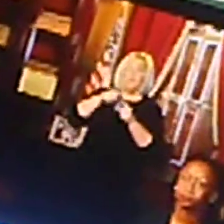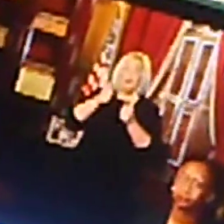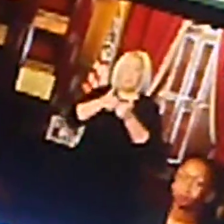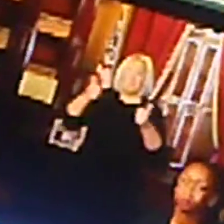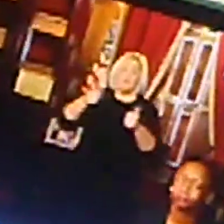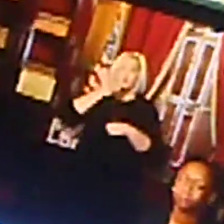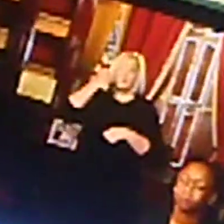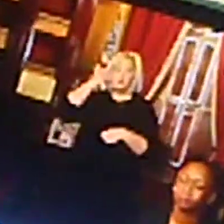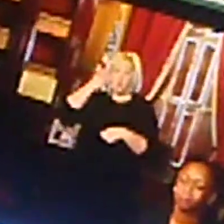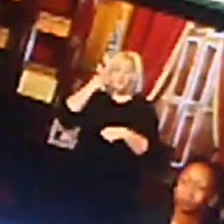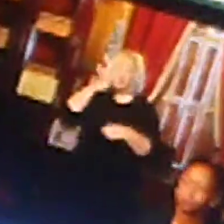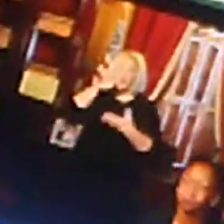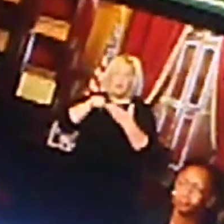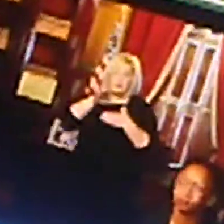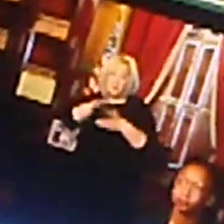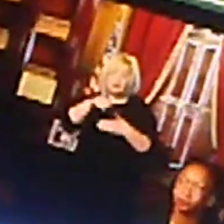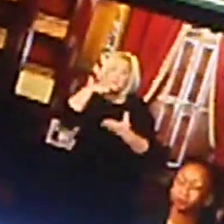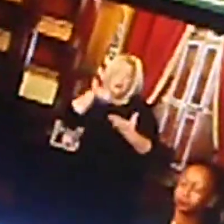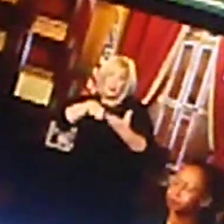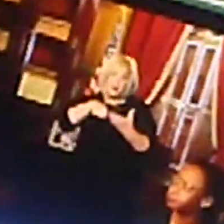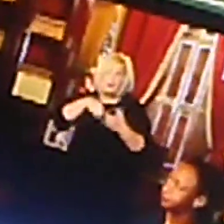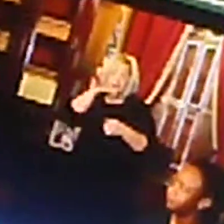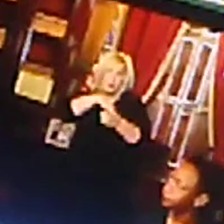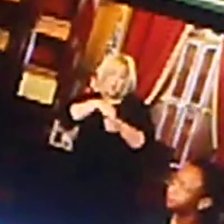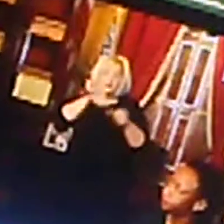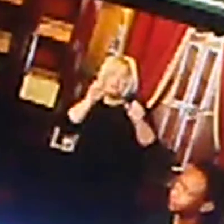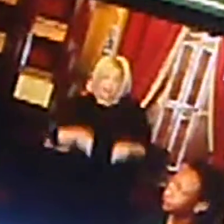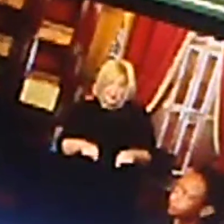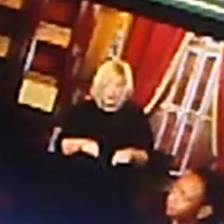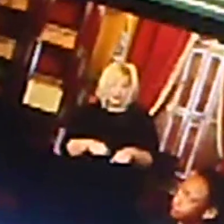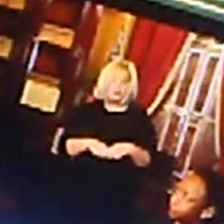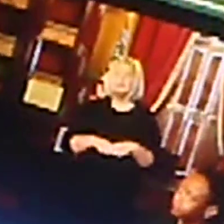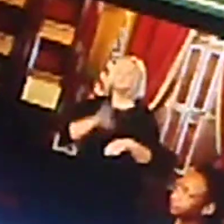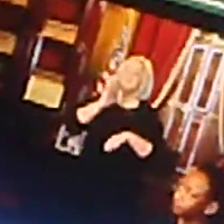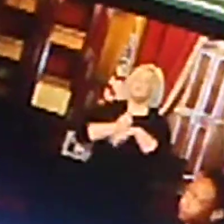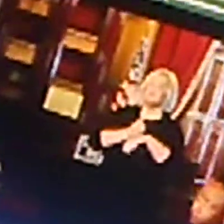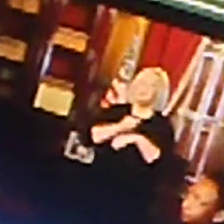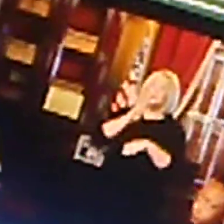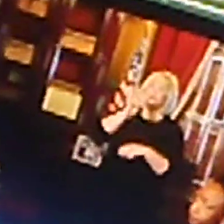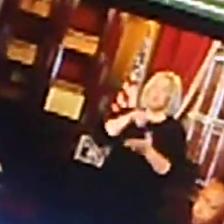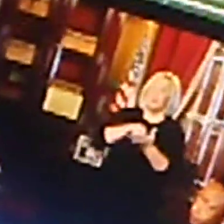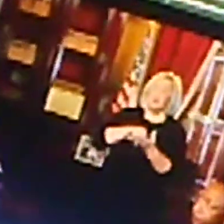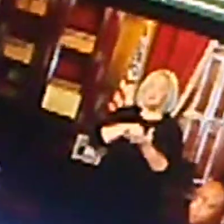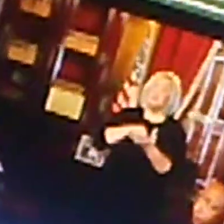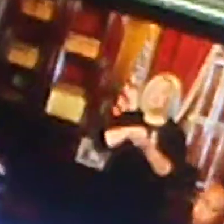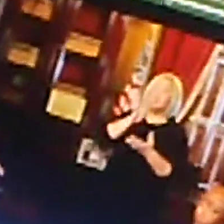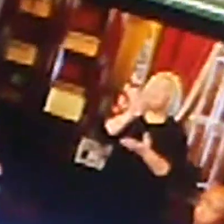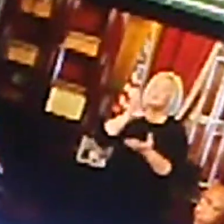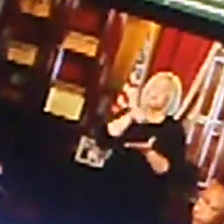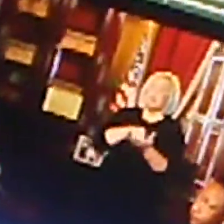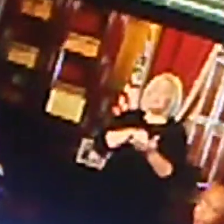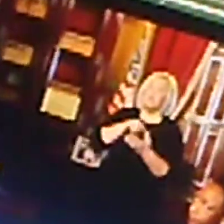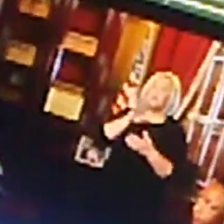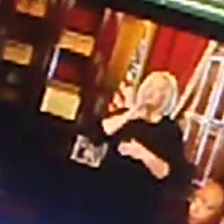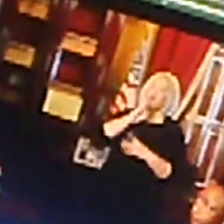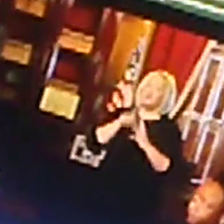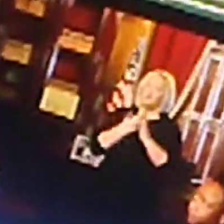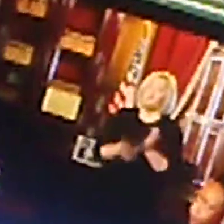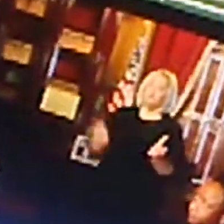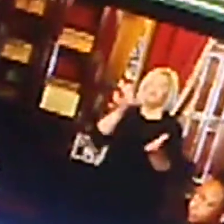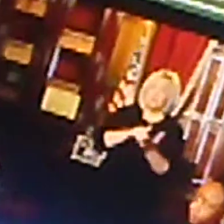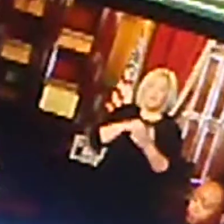May 5th elections. We've established a $2 million Water Restart Grant program to restore service and access